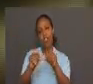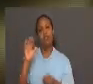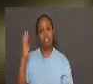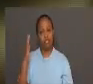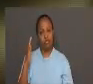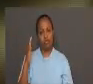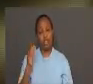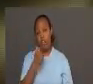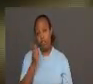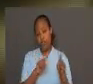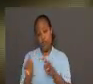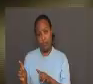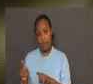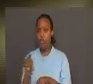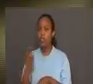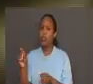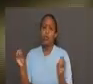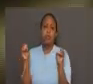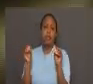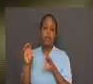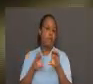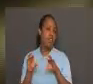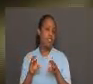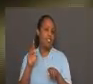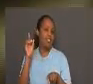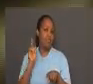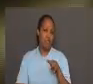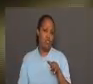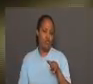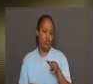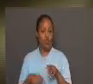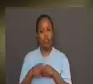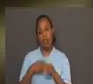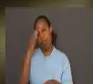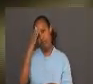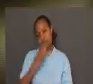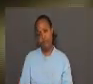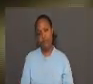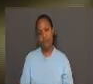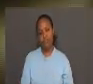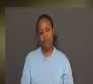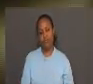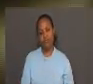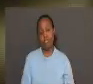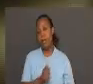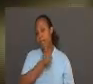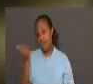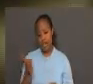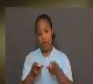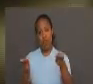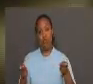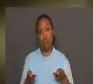there is nothing that they can do to make a difference. In other